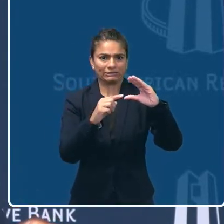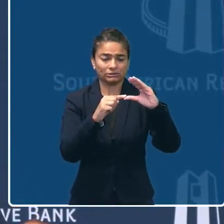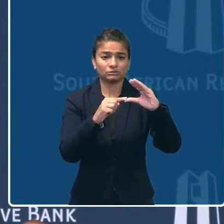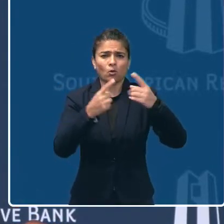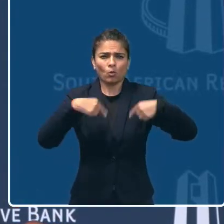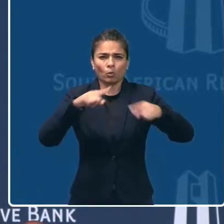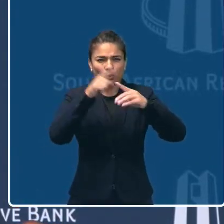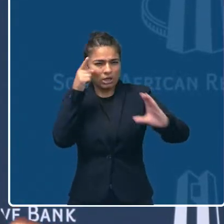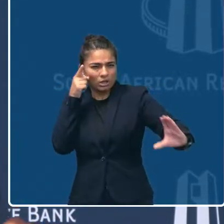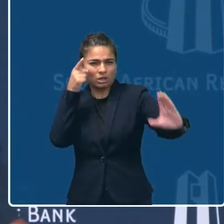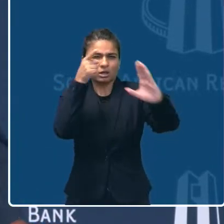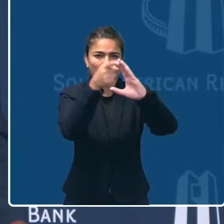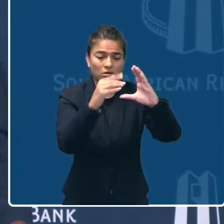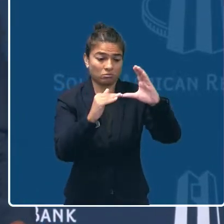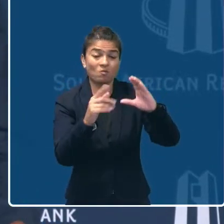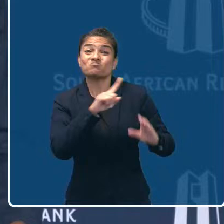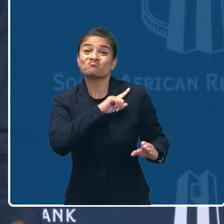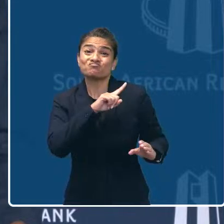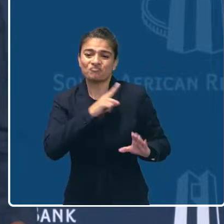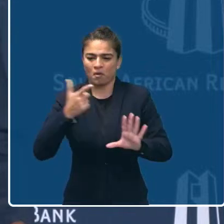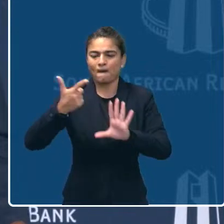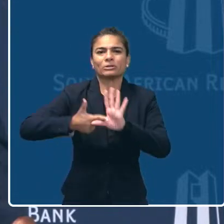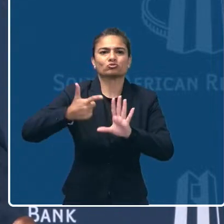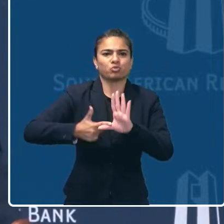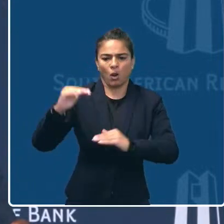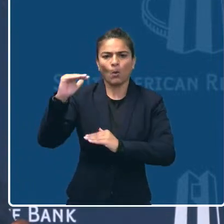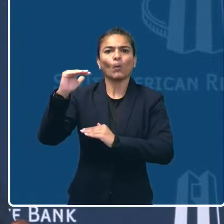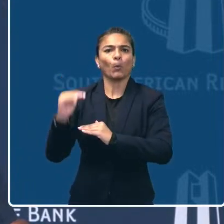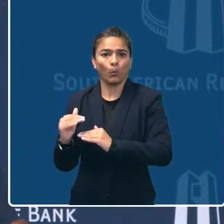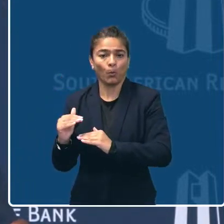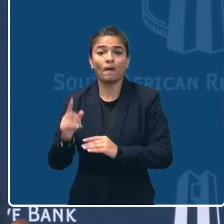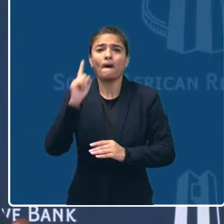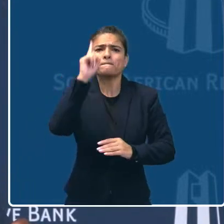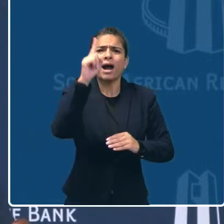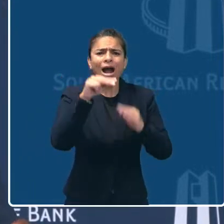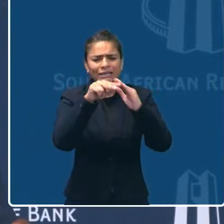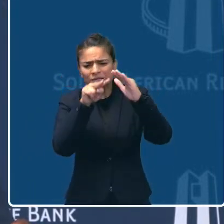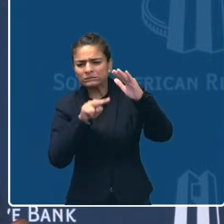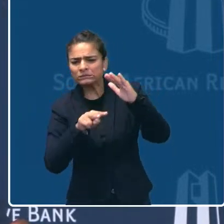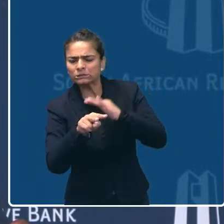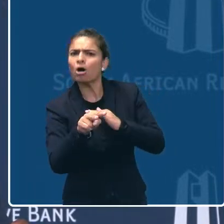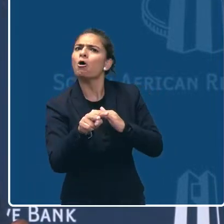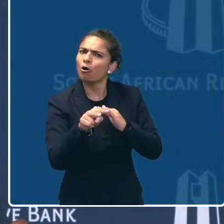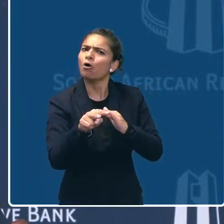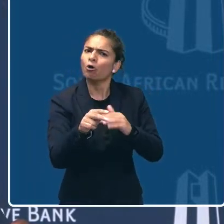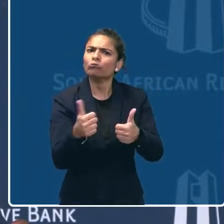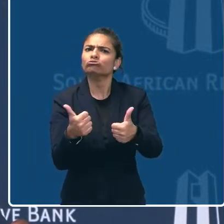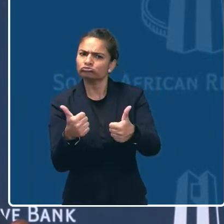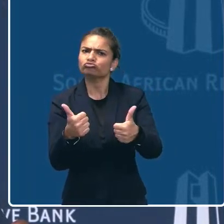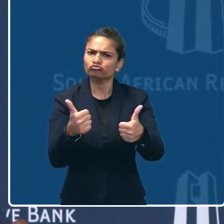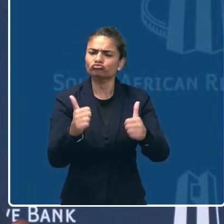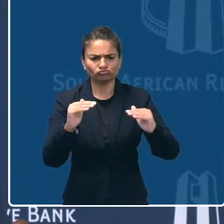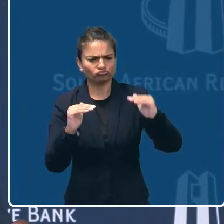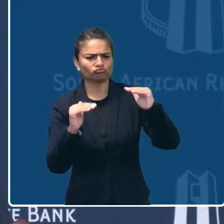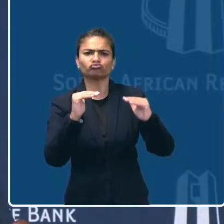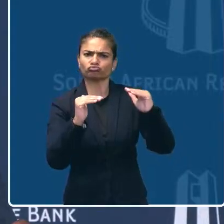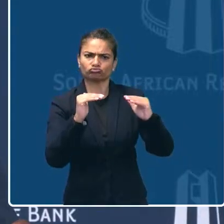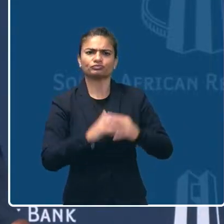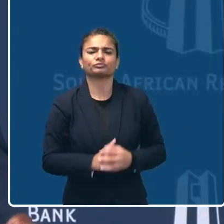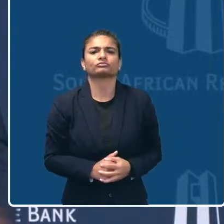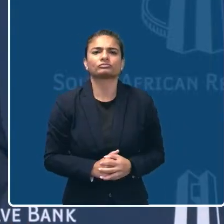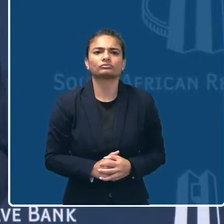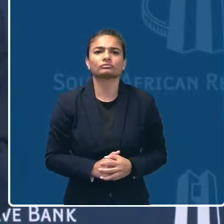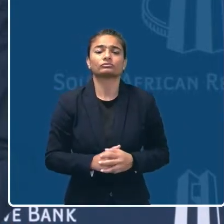reflects falling fuel costs, but underlying inflation is also well contained.